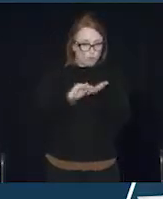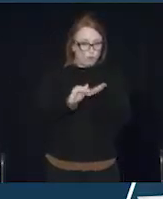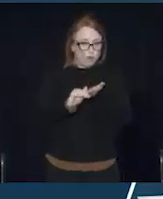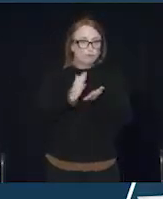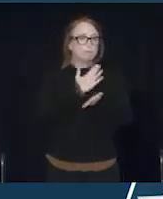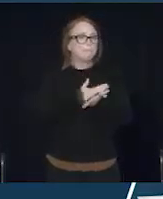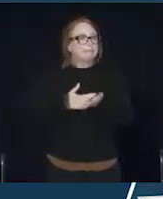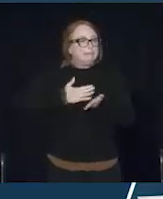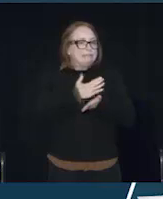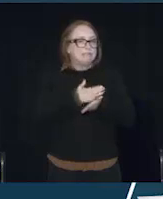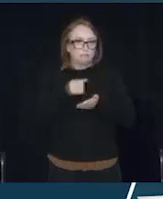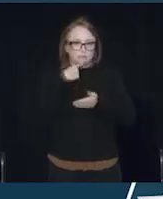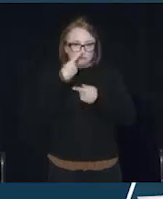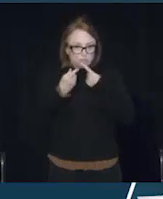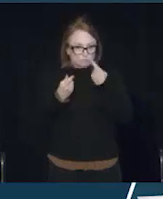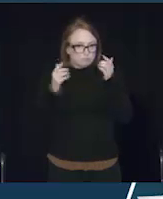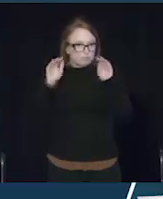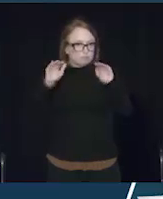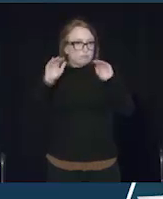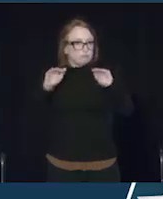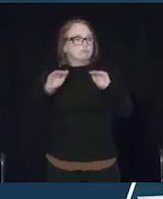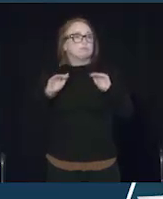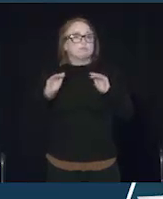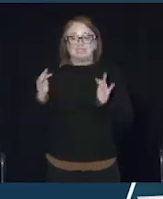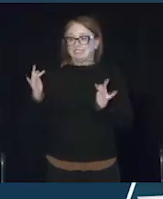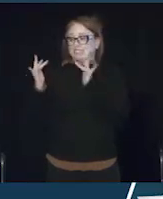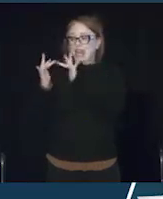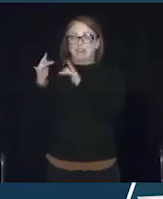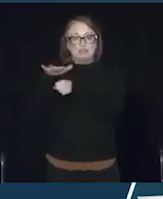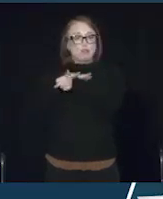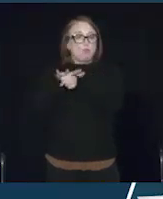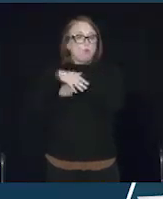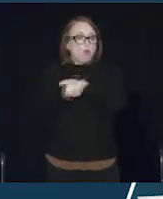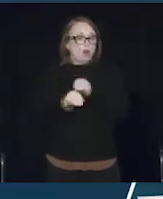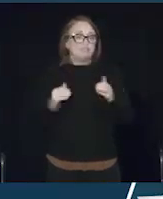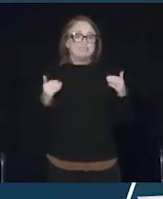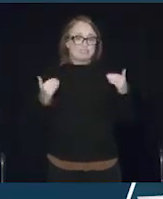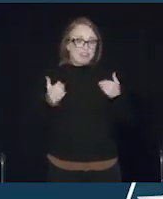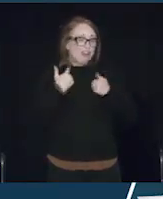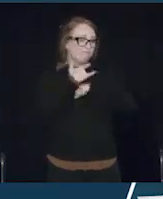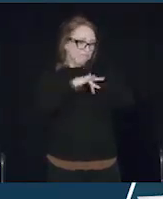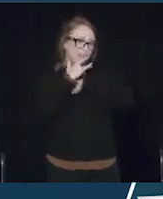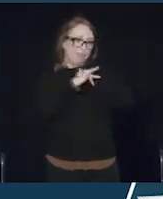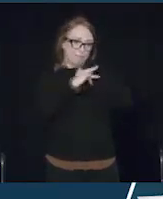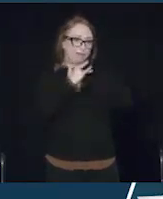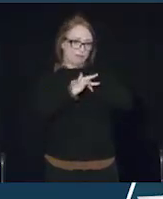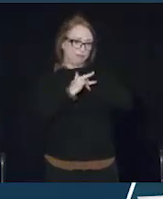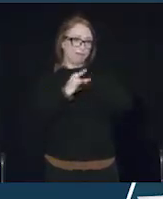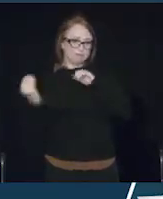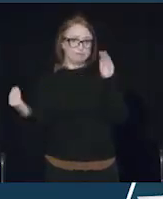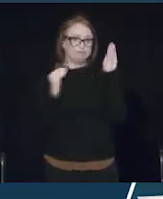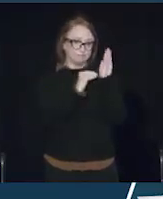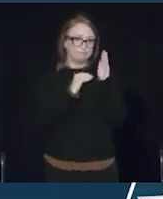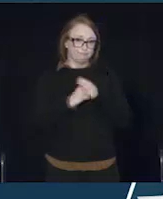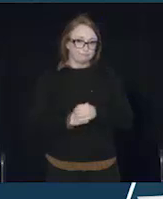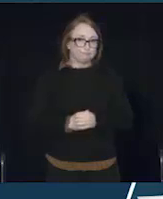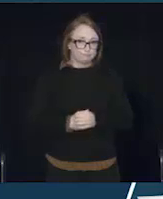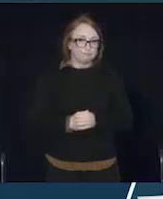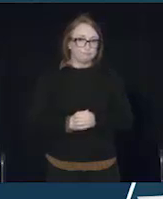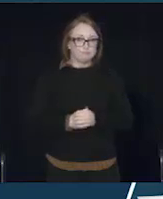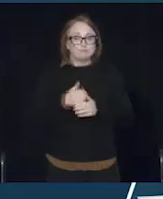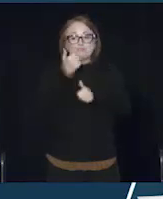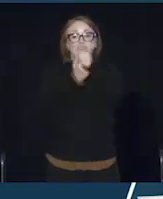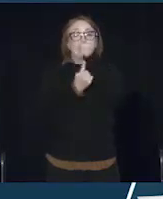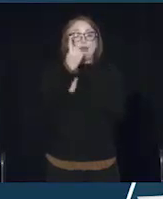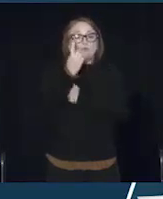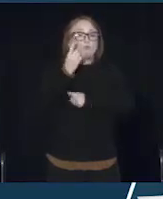to contact their local office because there are spots for them to enroll on the iBudget waiver. Everybody who's on